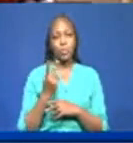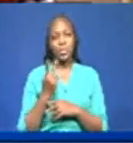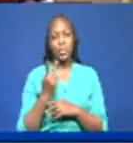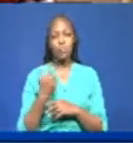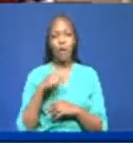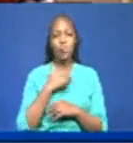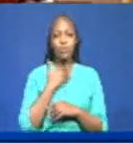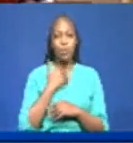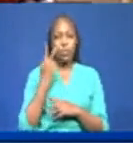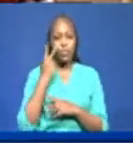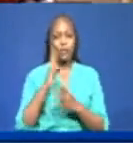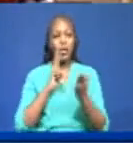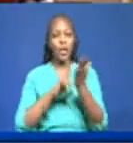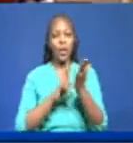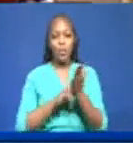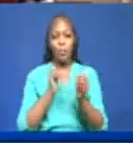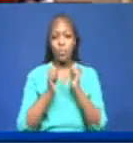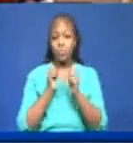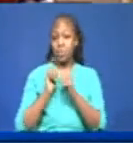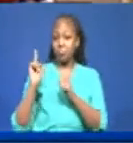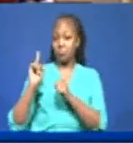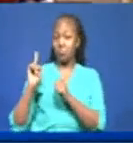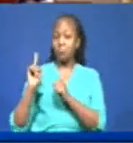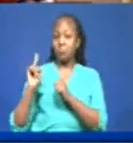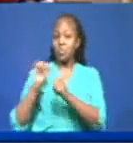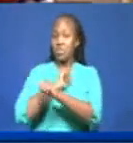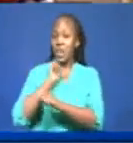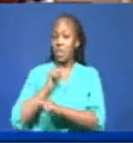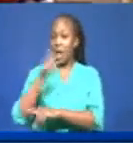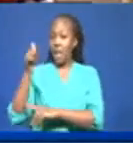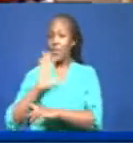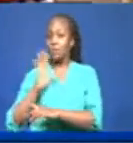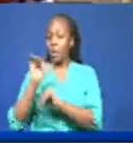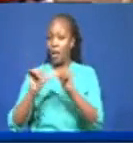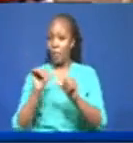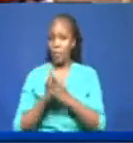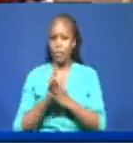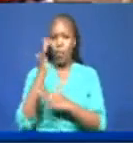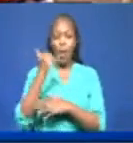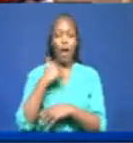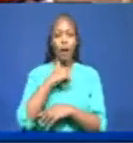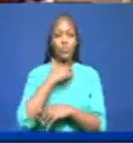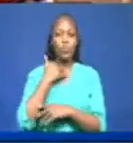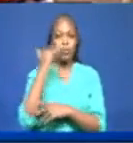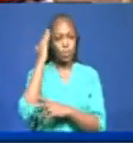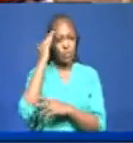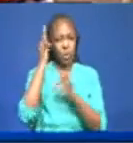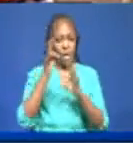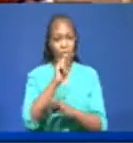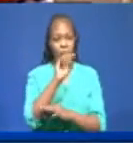We would want to see the report that my learned friend has spoken to, so that we know whether NMS served its